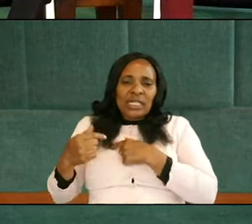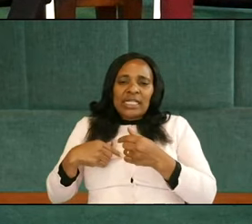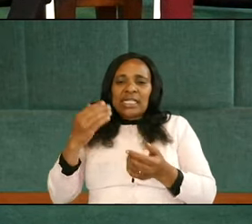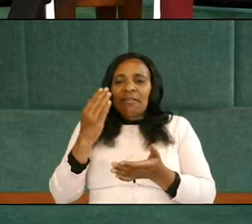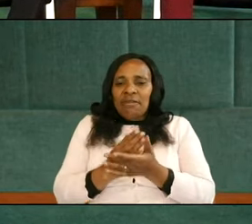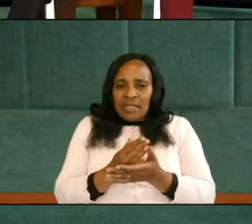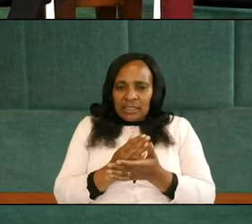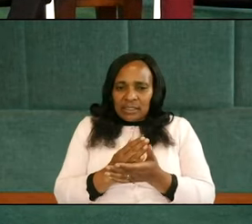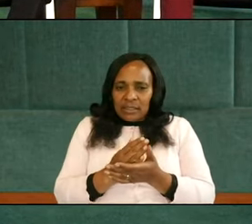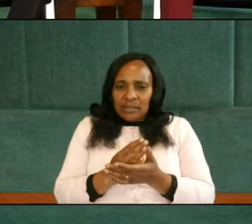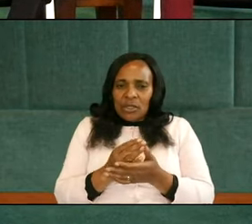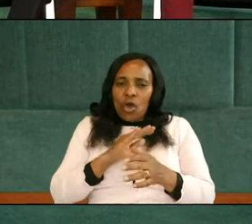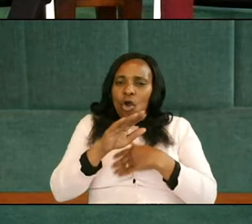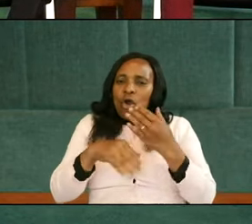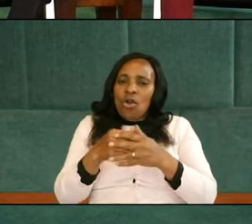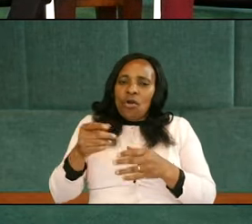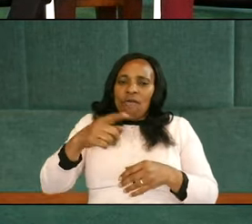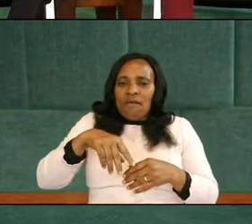that